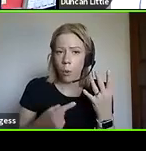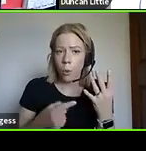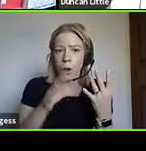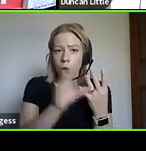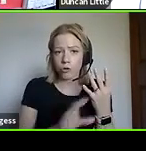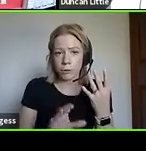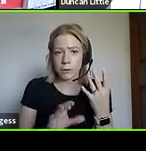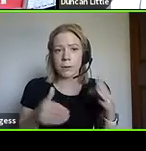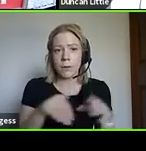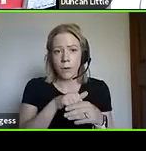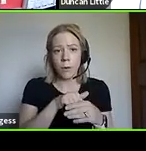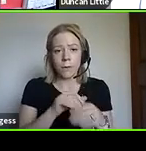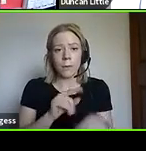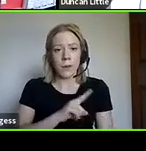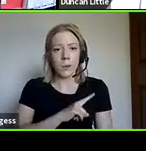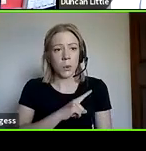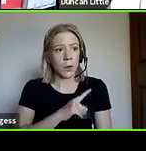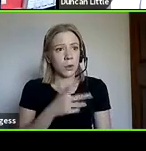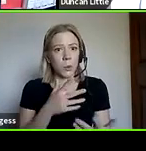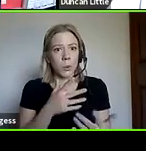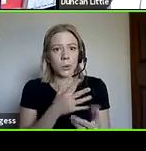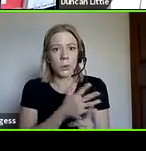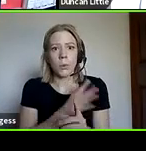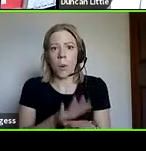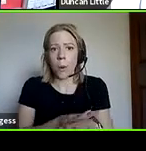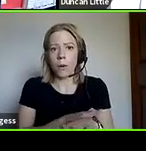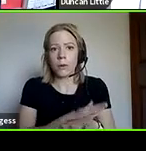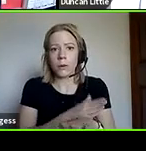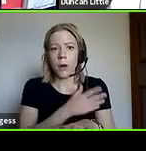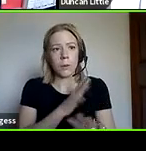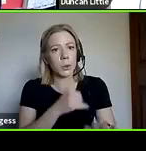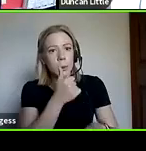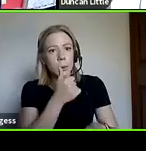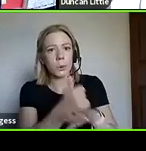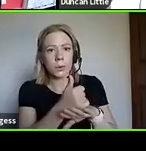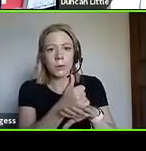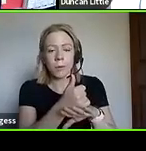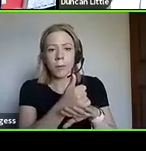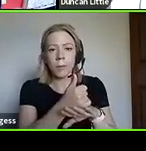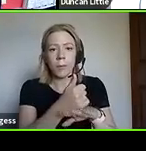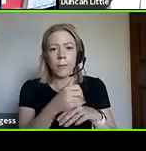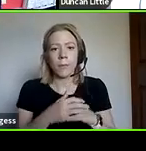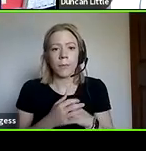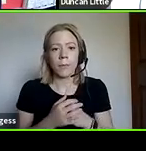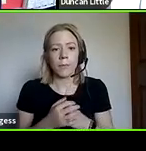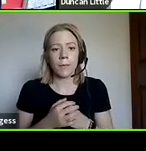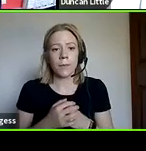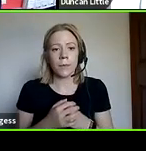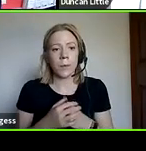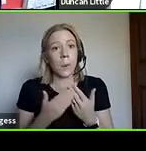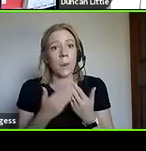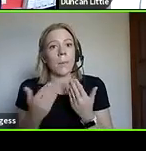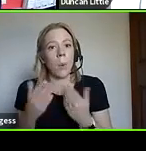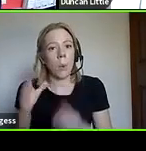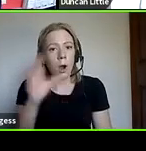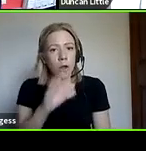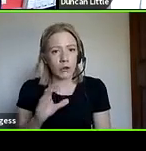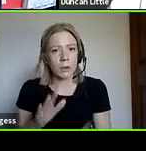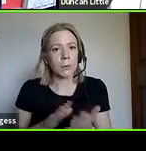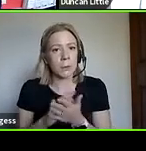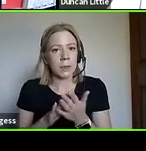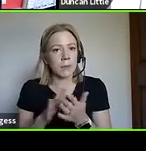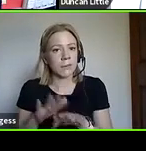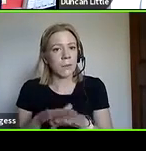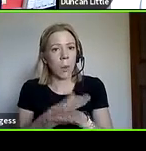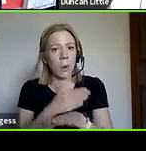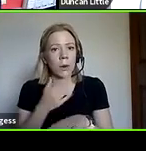Myanmar, and Burkina Faso. So it took longer, takes longer the more countries we have.